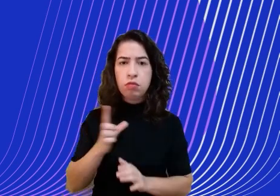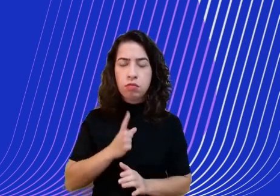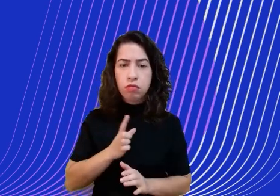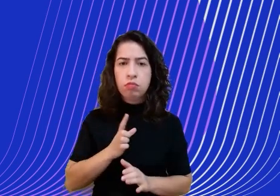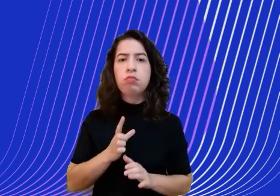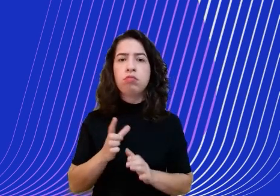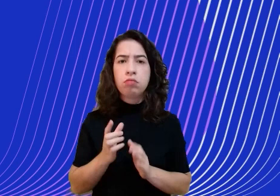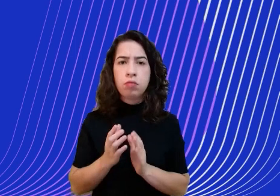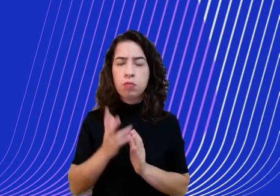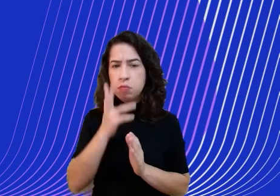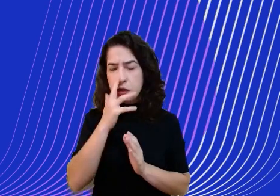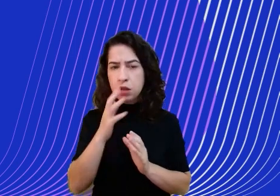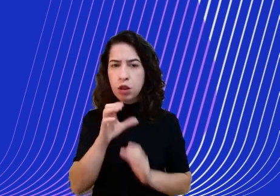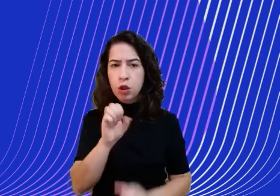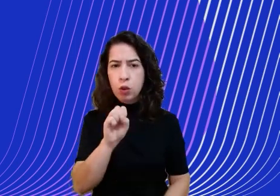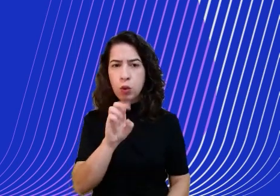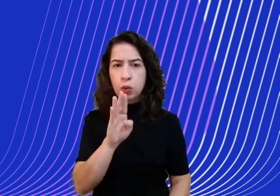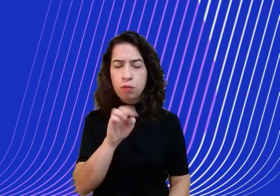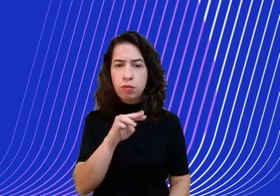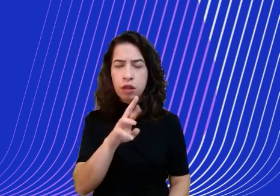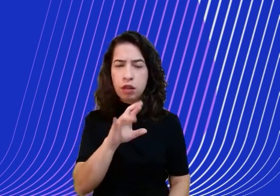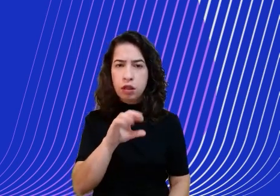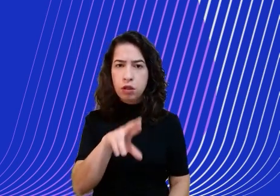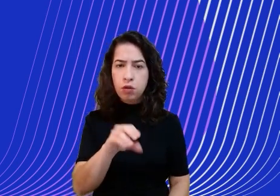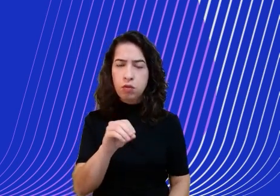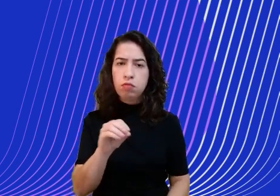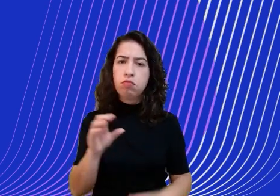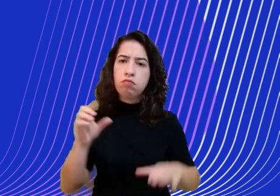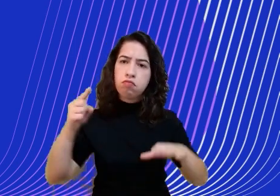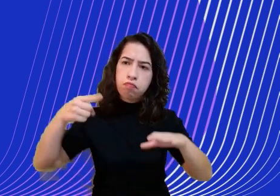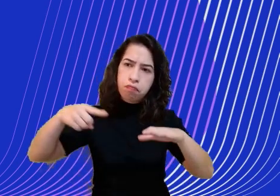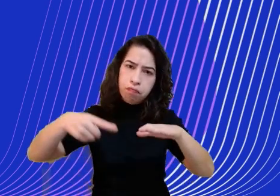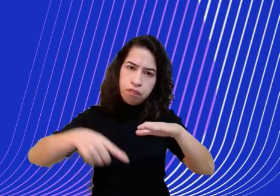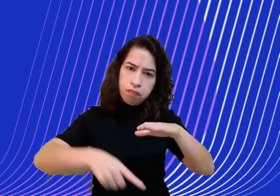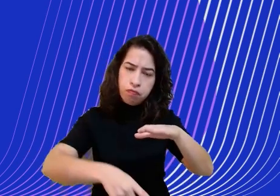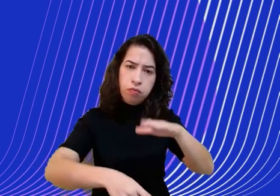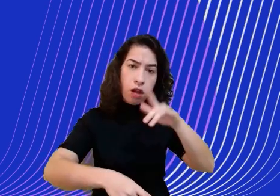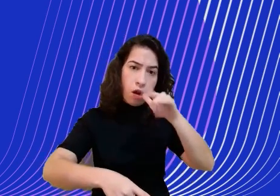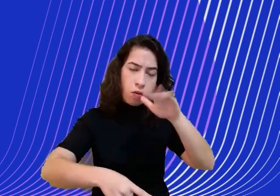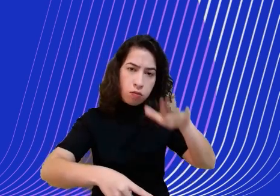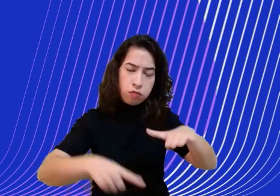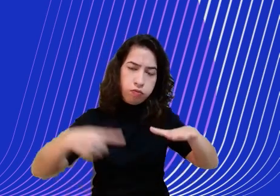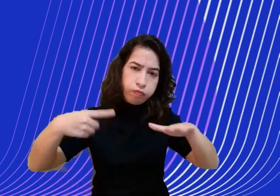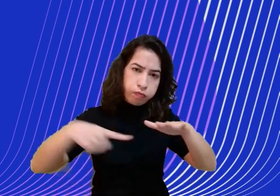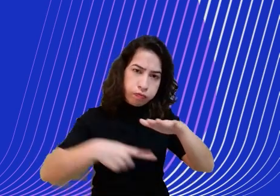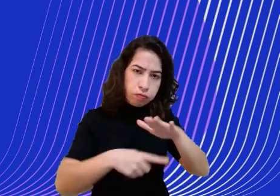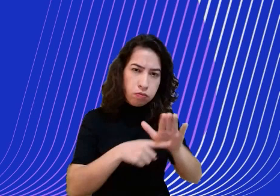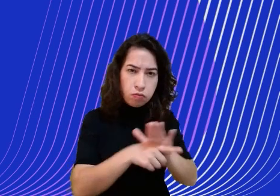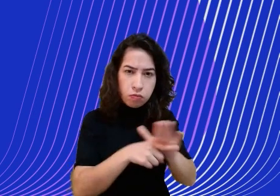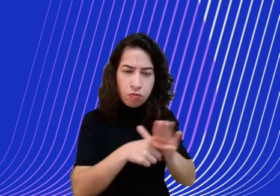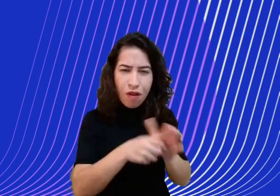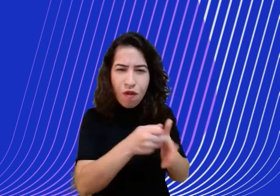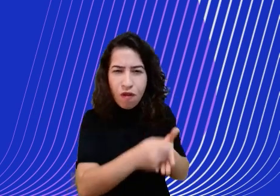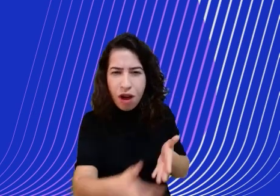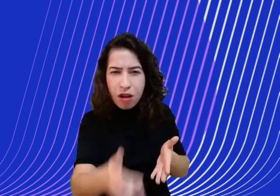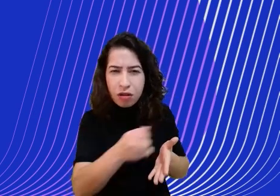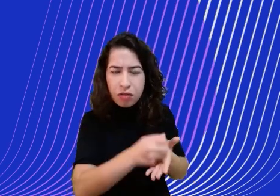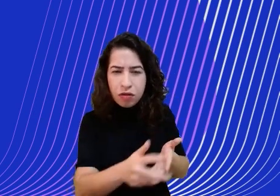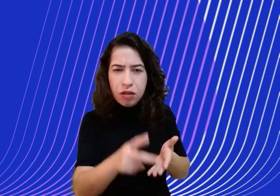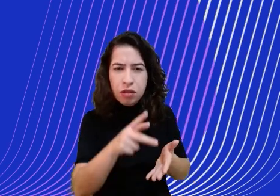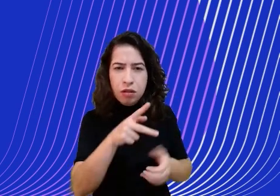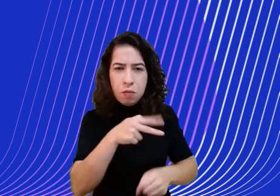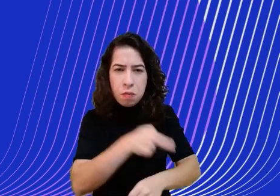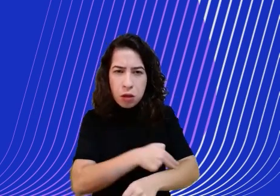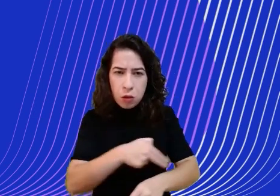tested in the North Sea to verify oil leakages of great and small companies and